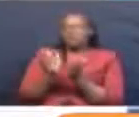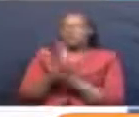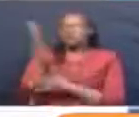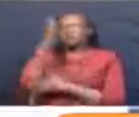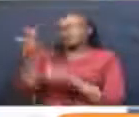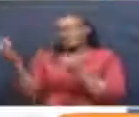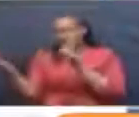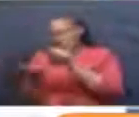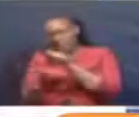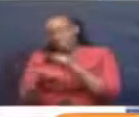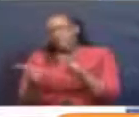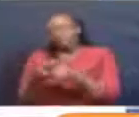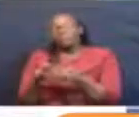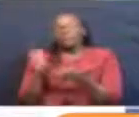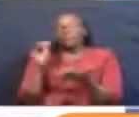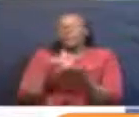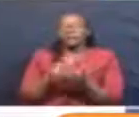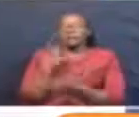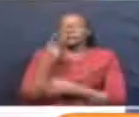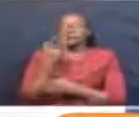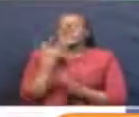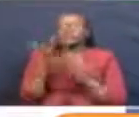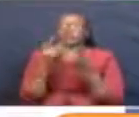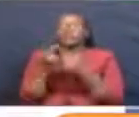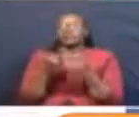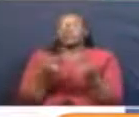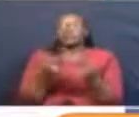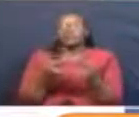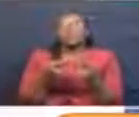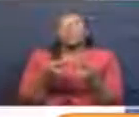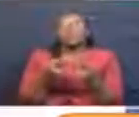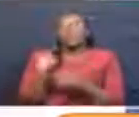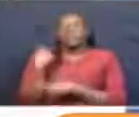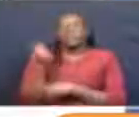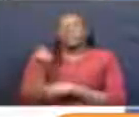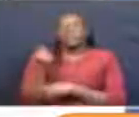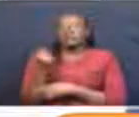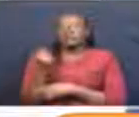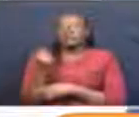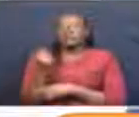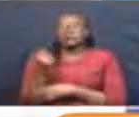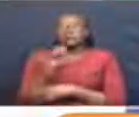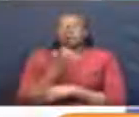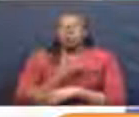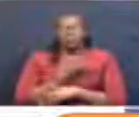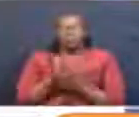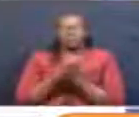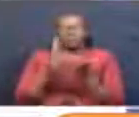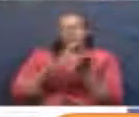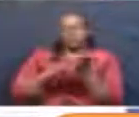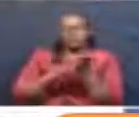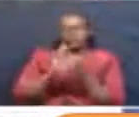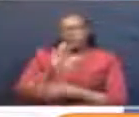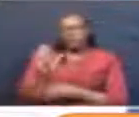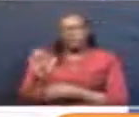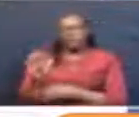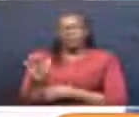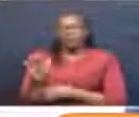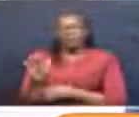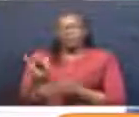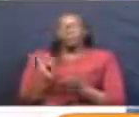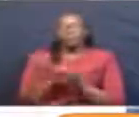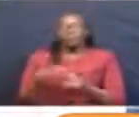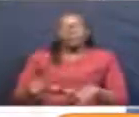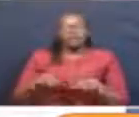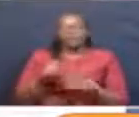issue. Mm. But again, look at the response from the recent task force and the recommendations, which are live, and